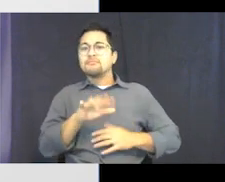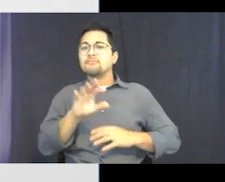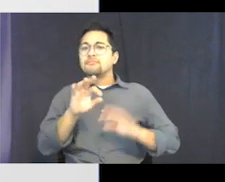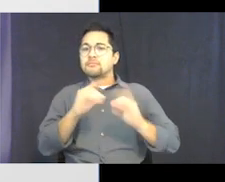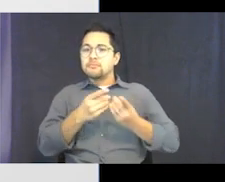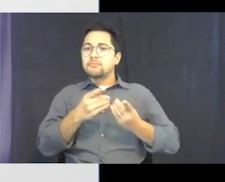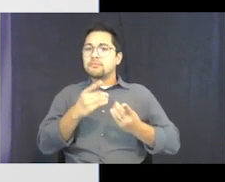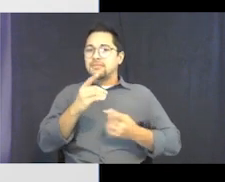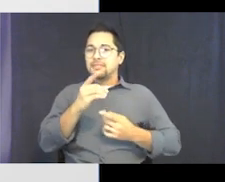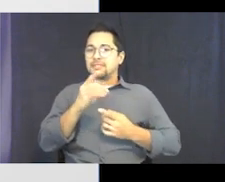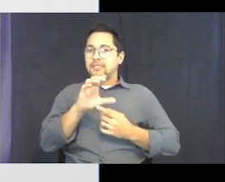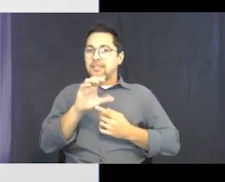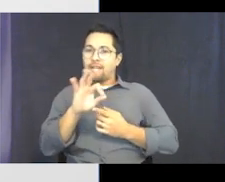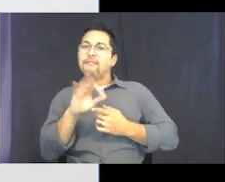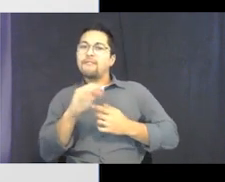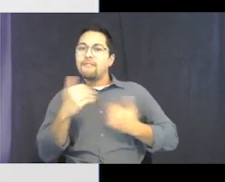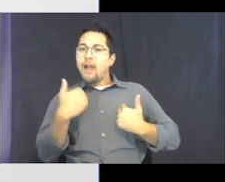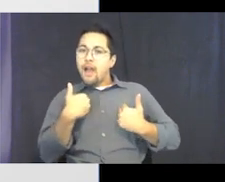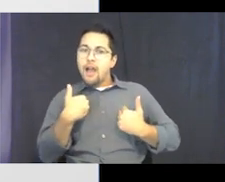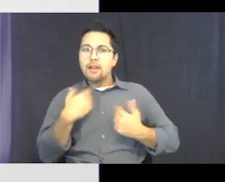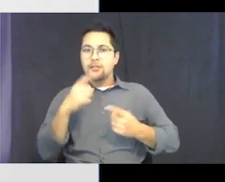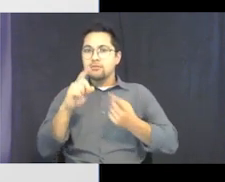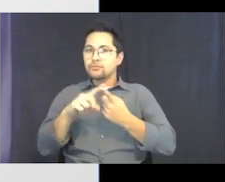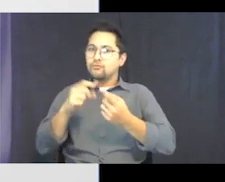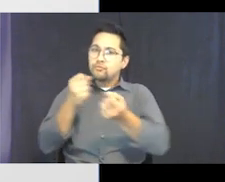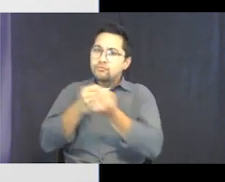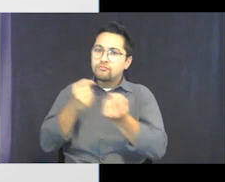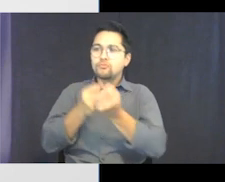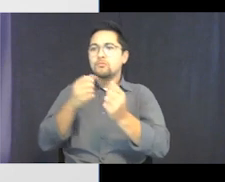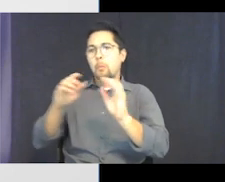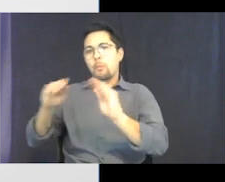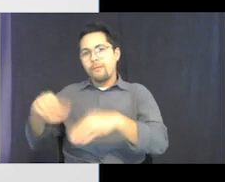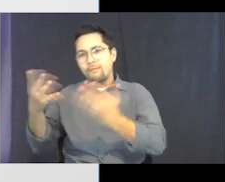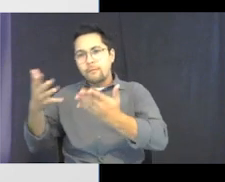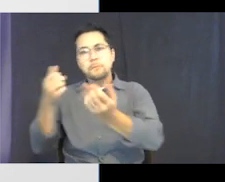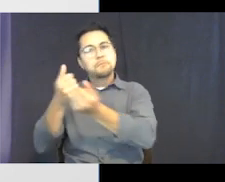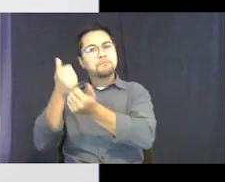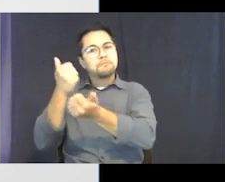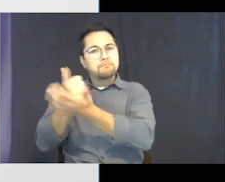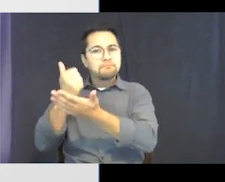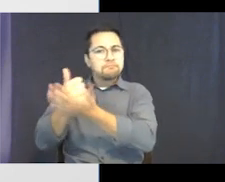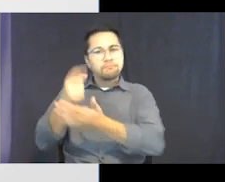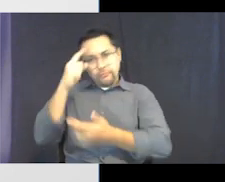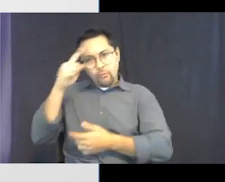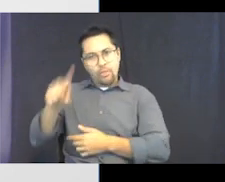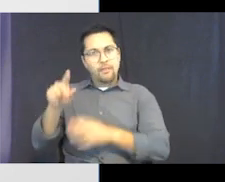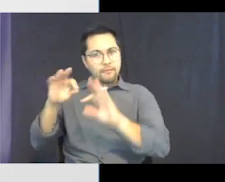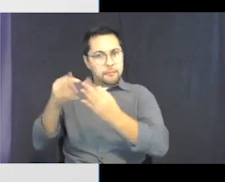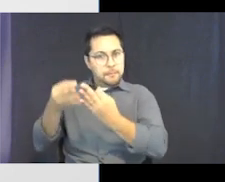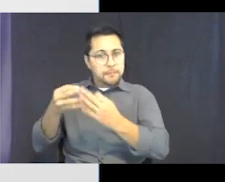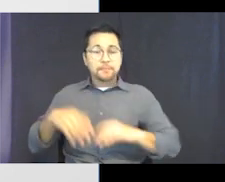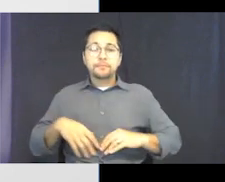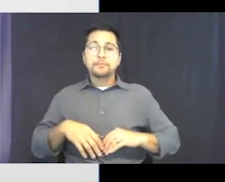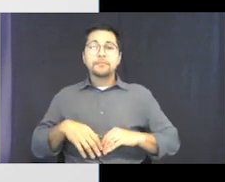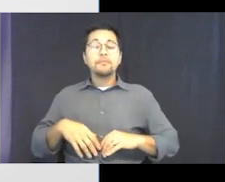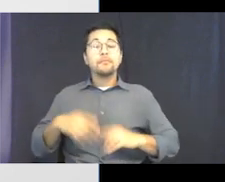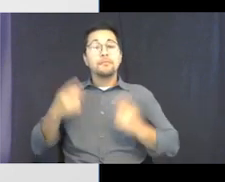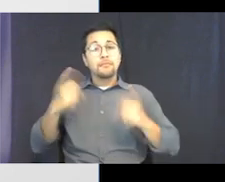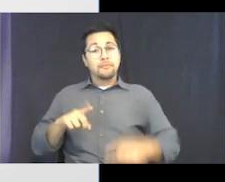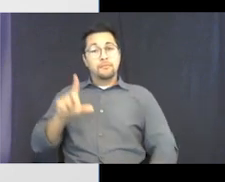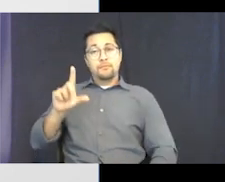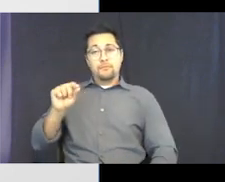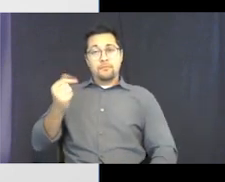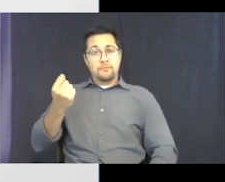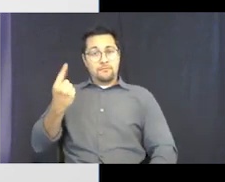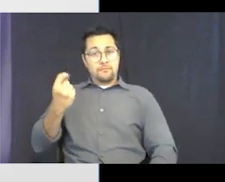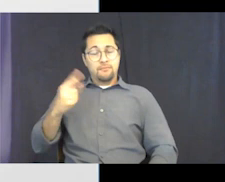and Families has to support and provide assistance to the family. Moving forward, in 2011,